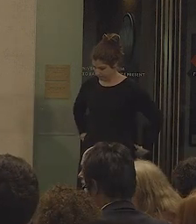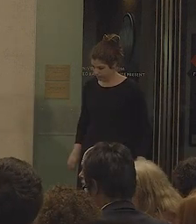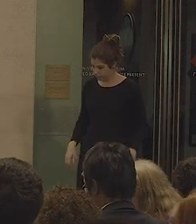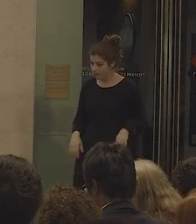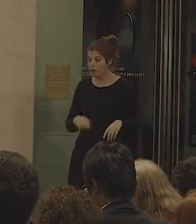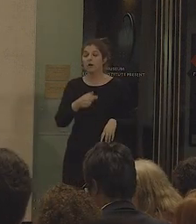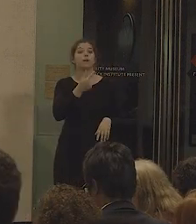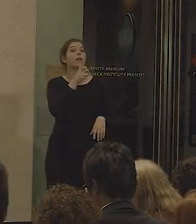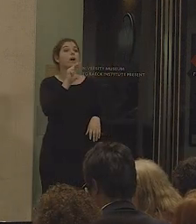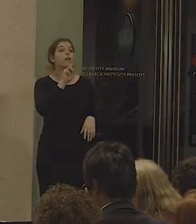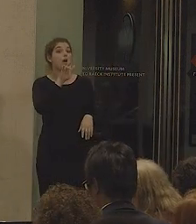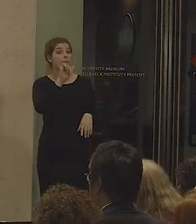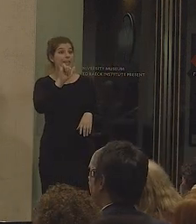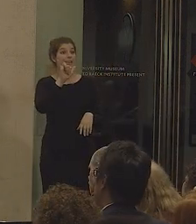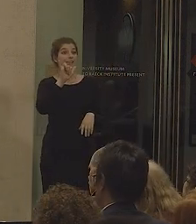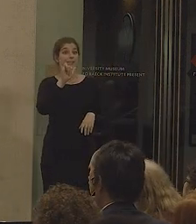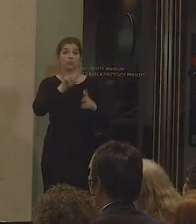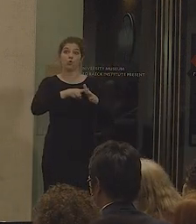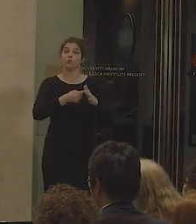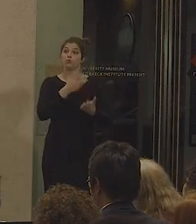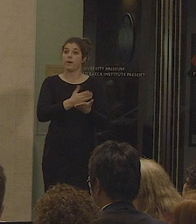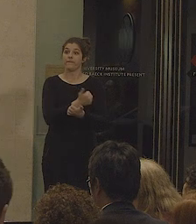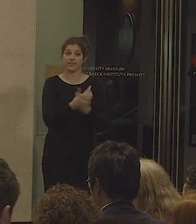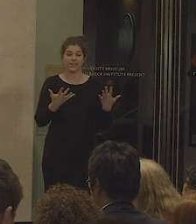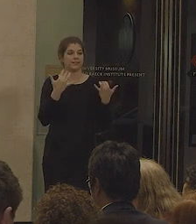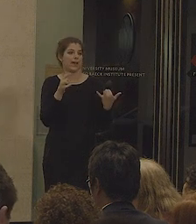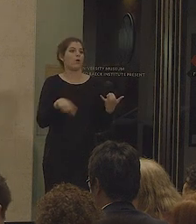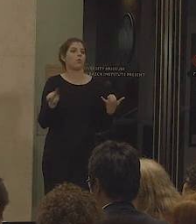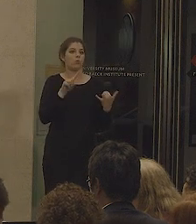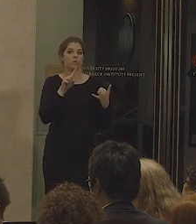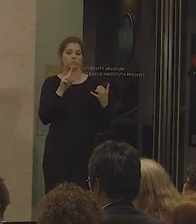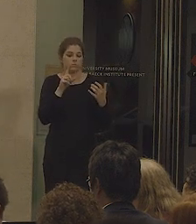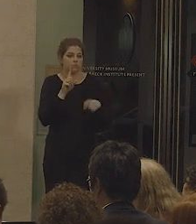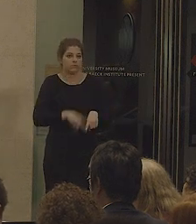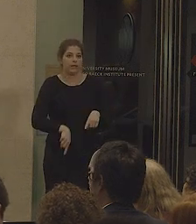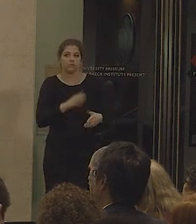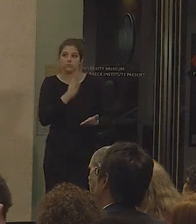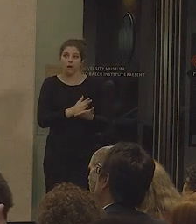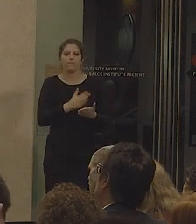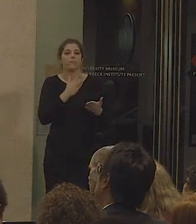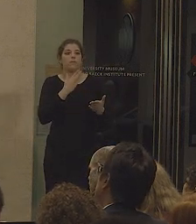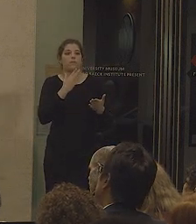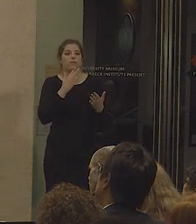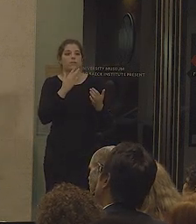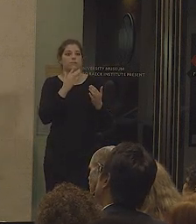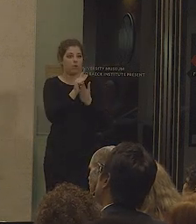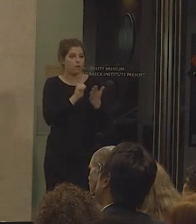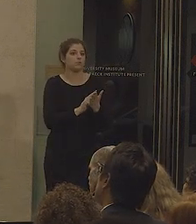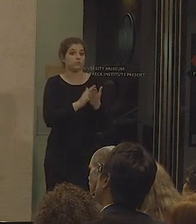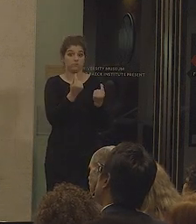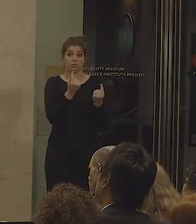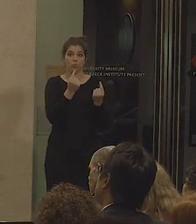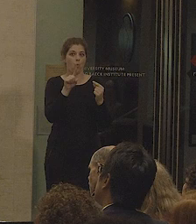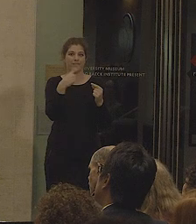The gun lobby, which used to be able to stop it all, now they're incapable of stopping legislation. All they have left